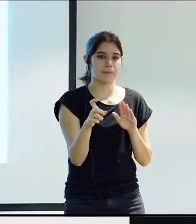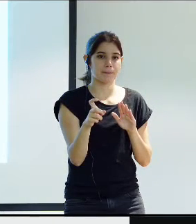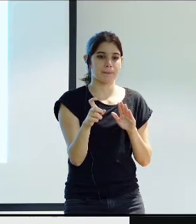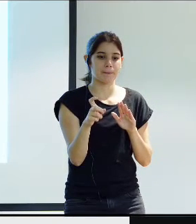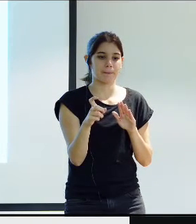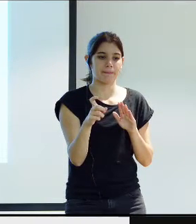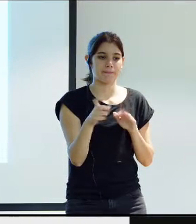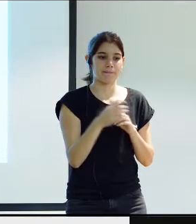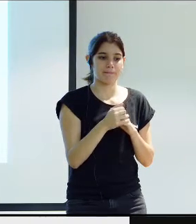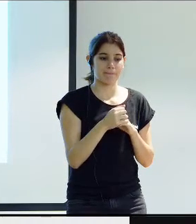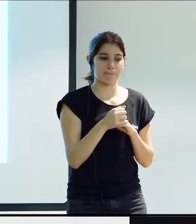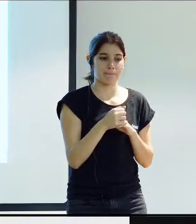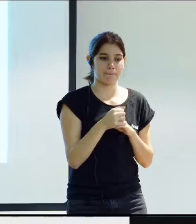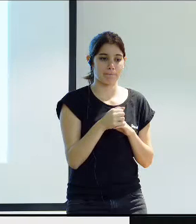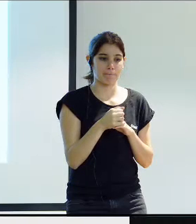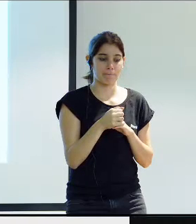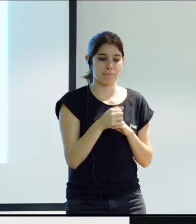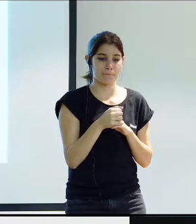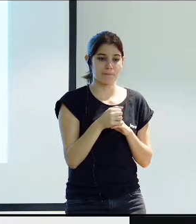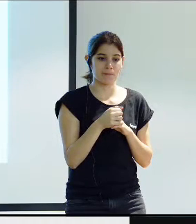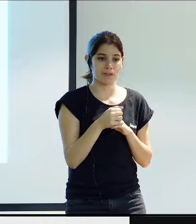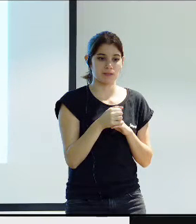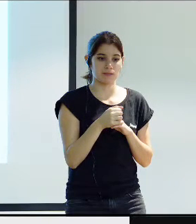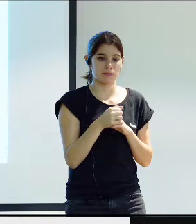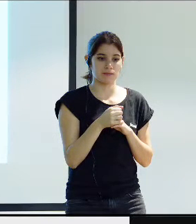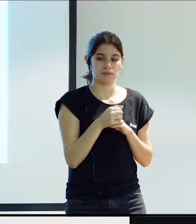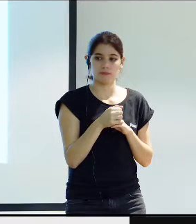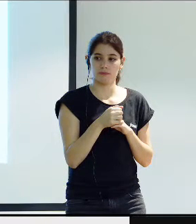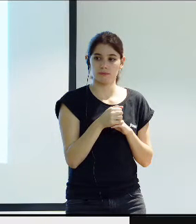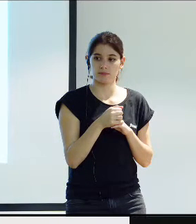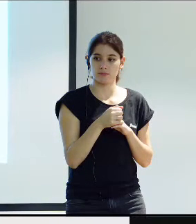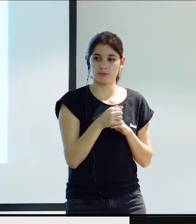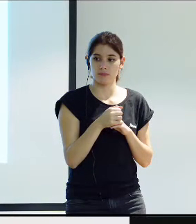to the individual, because it needs, I mean, we have to